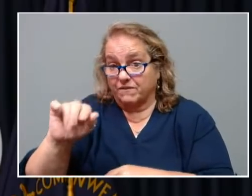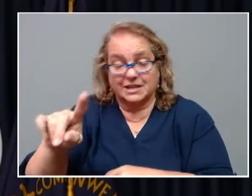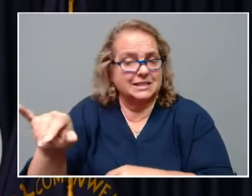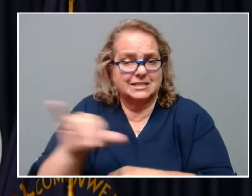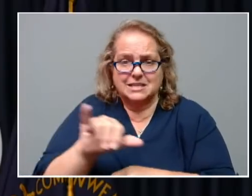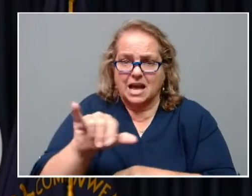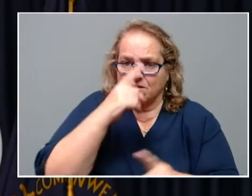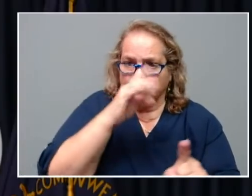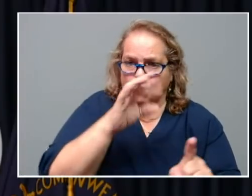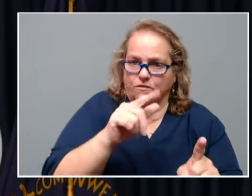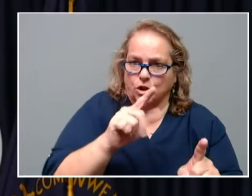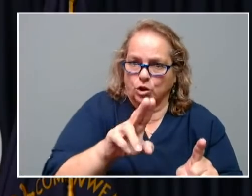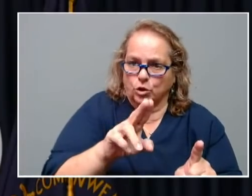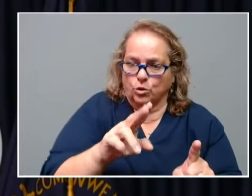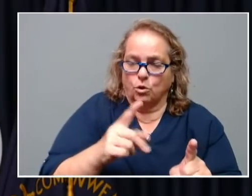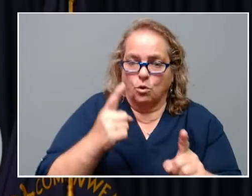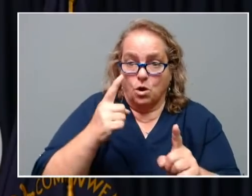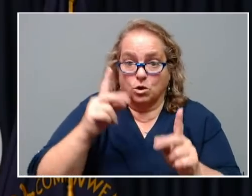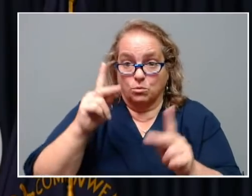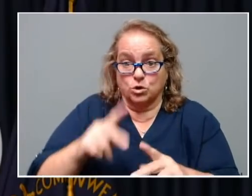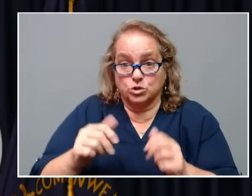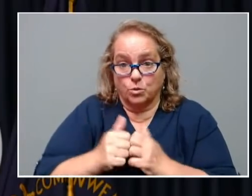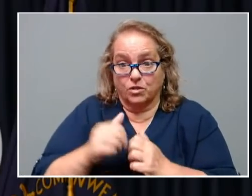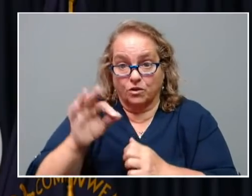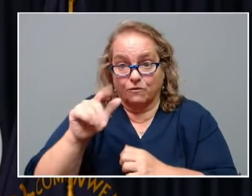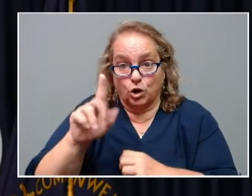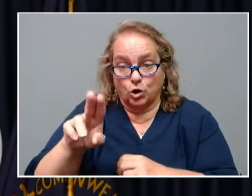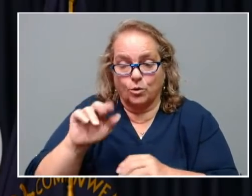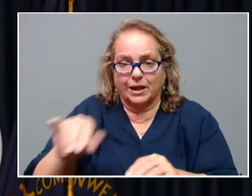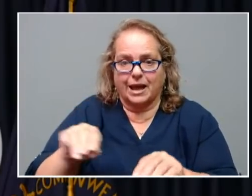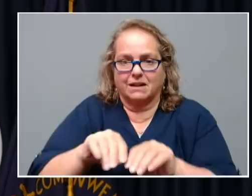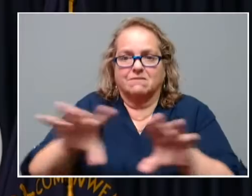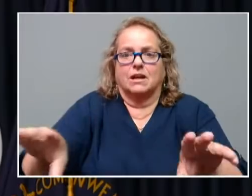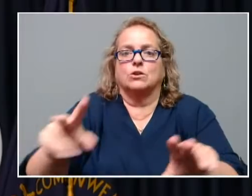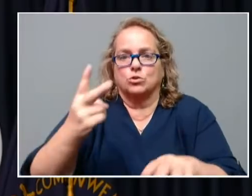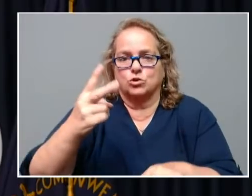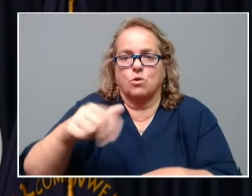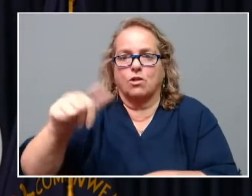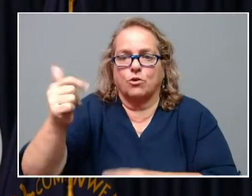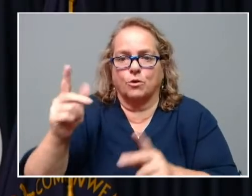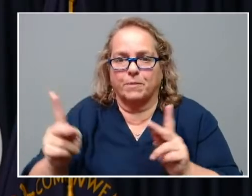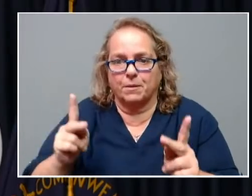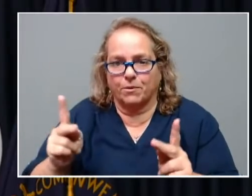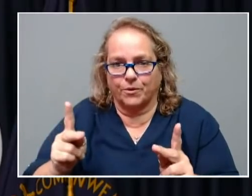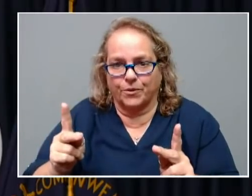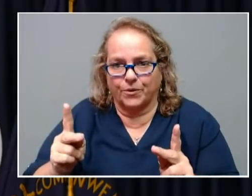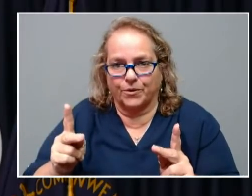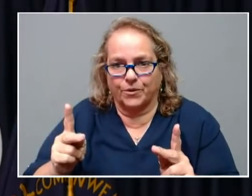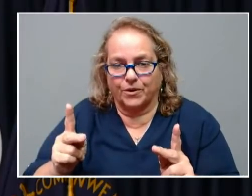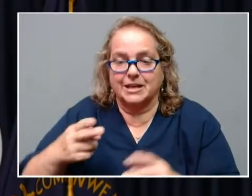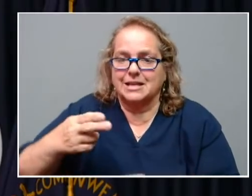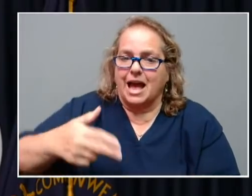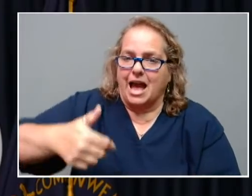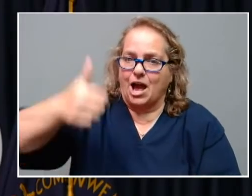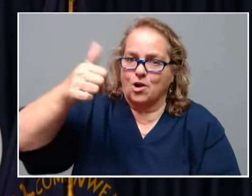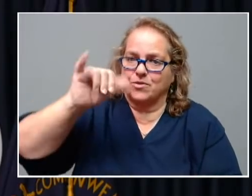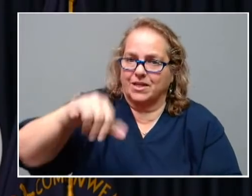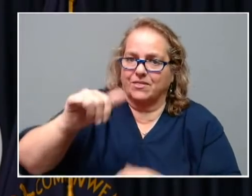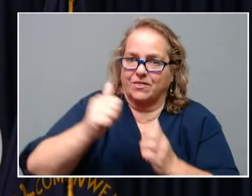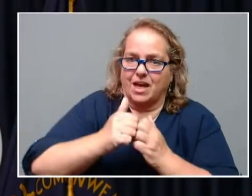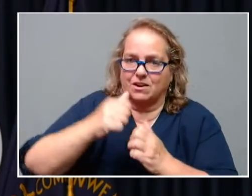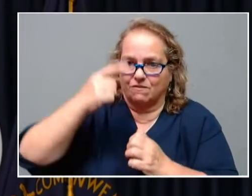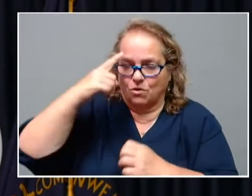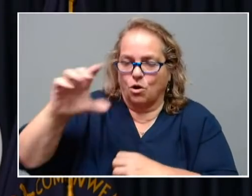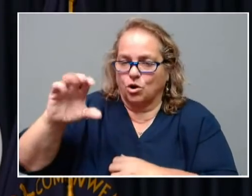Typically, one person with the flu may infect two other people. It's much higher than that for the COVID Delta variant.